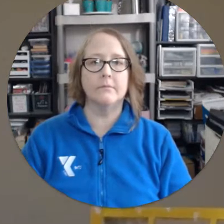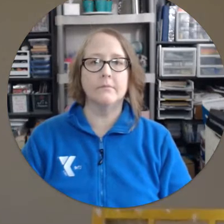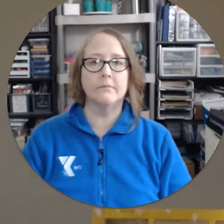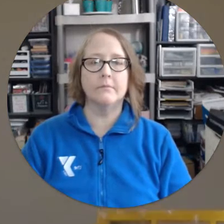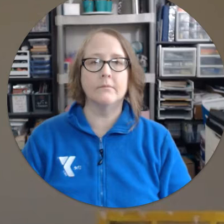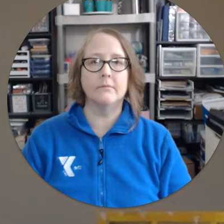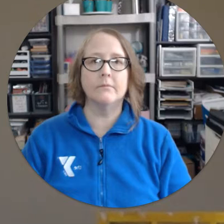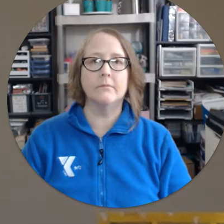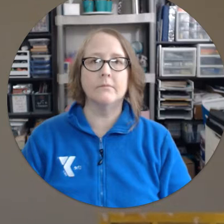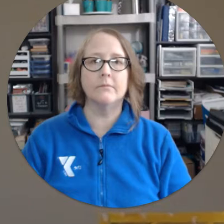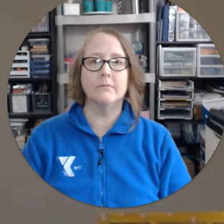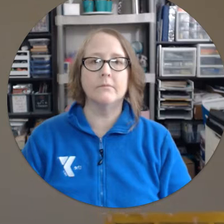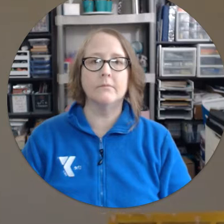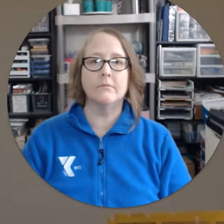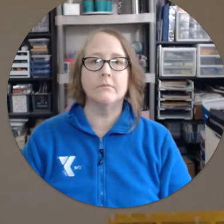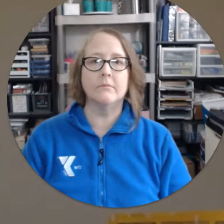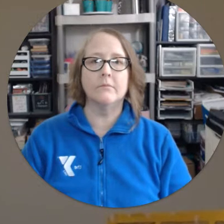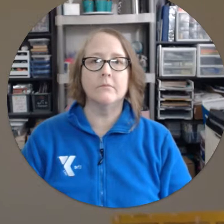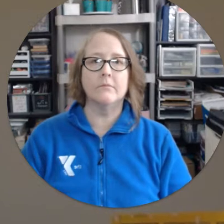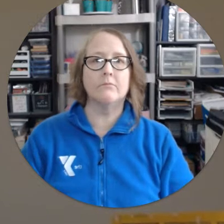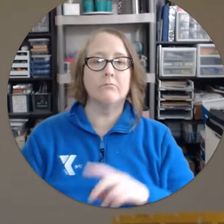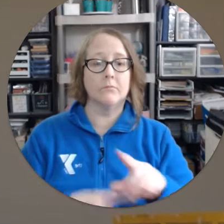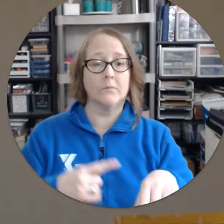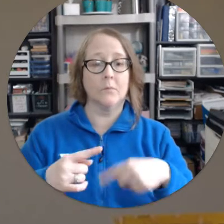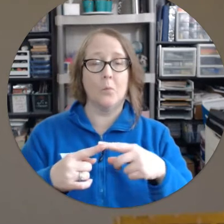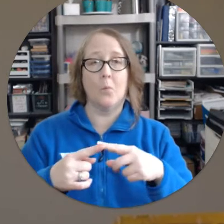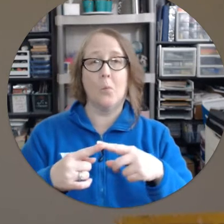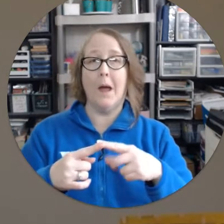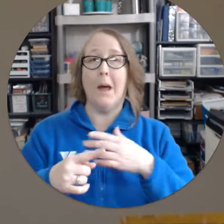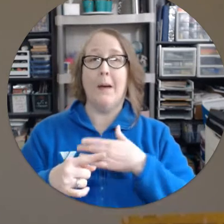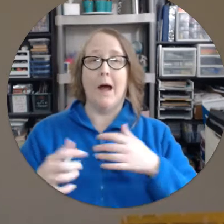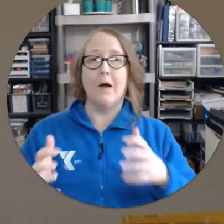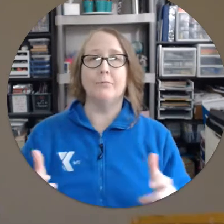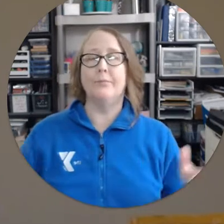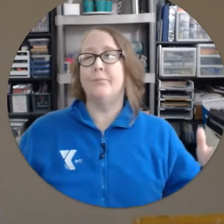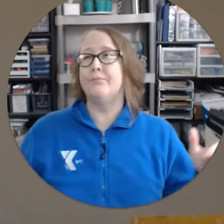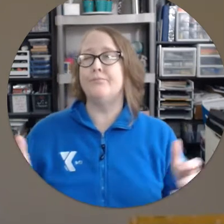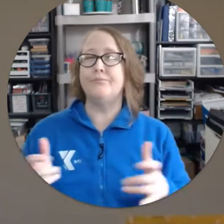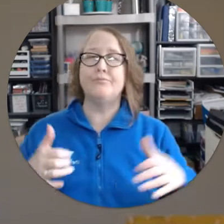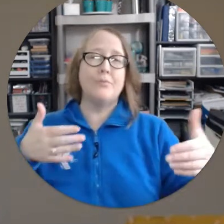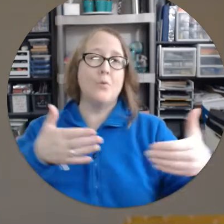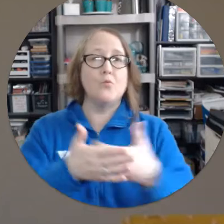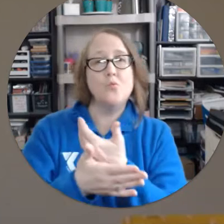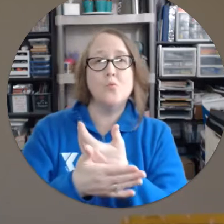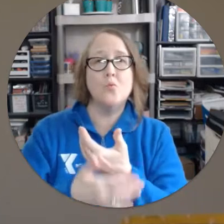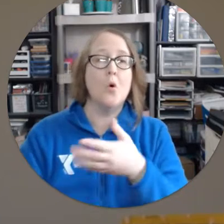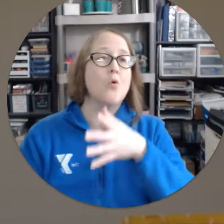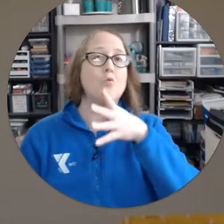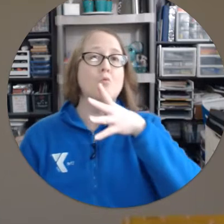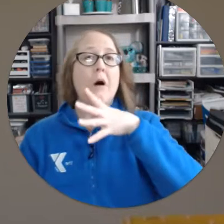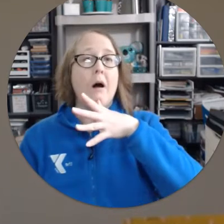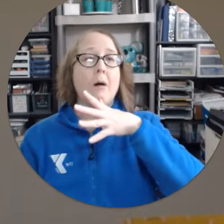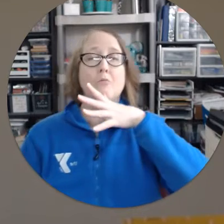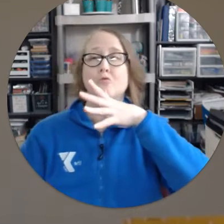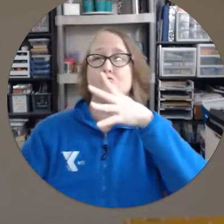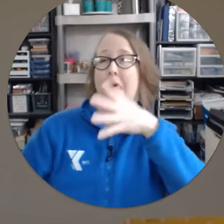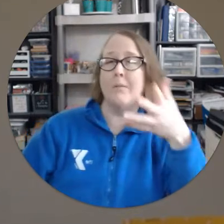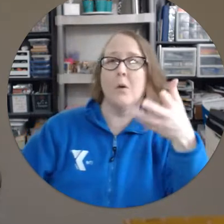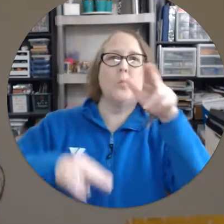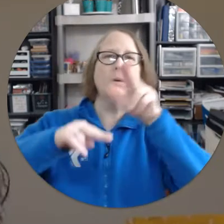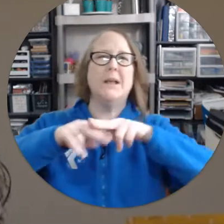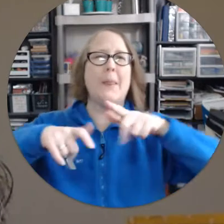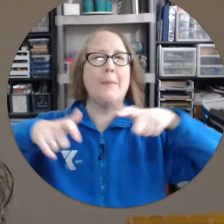When I first got my accordion, Grandma and Mama used to sit in that chair together and